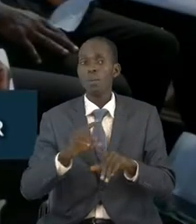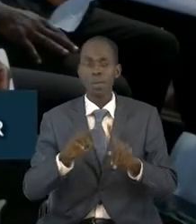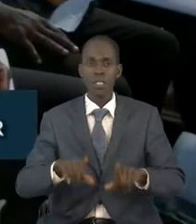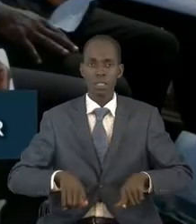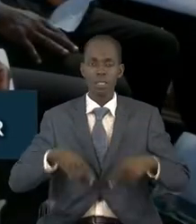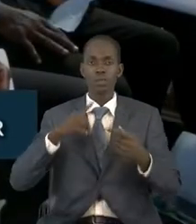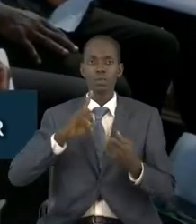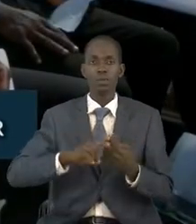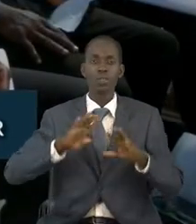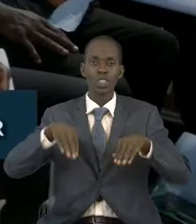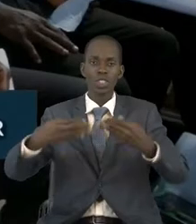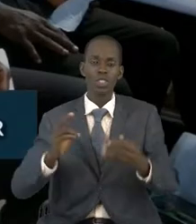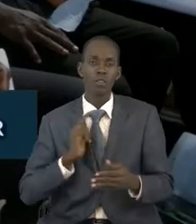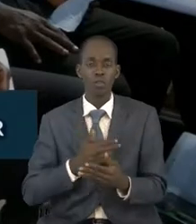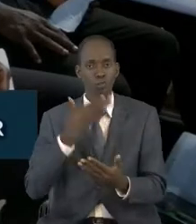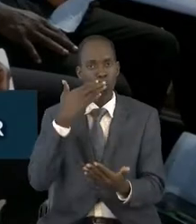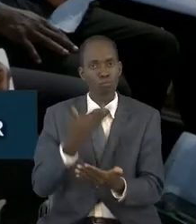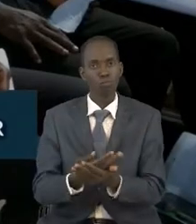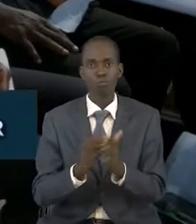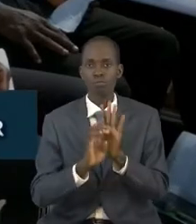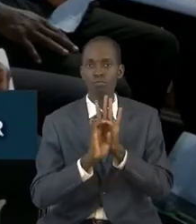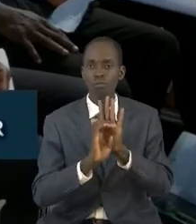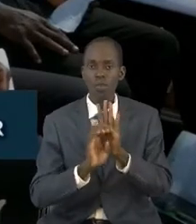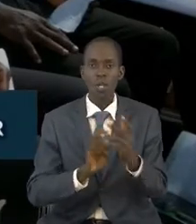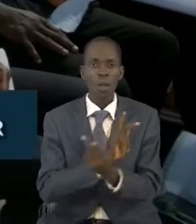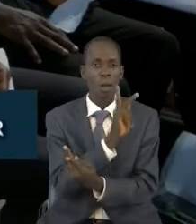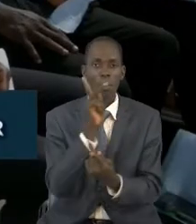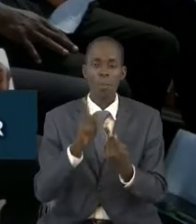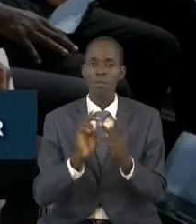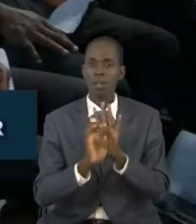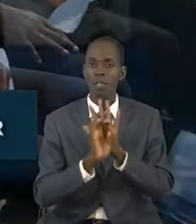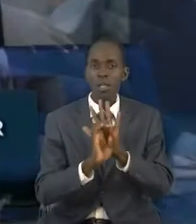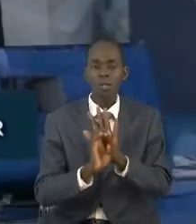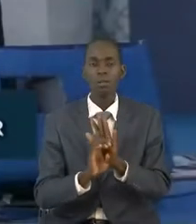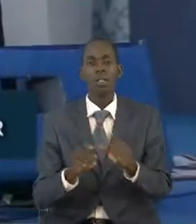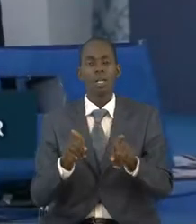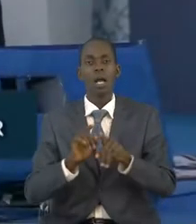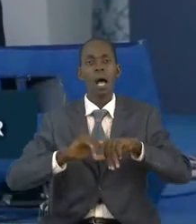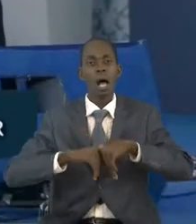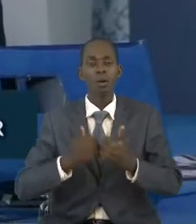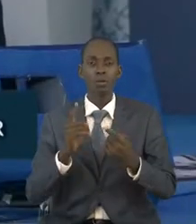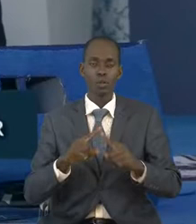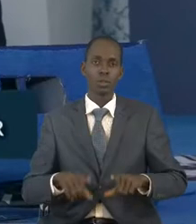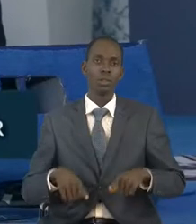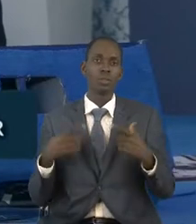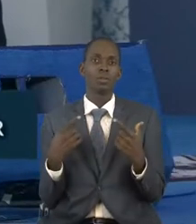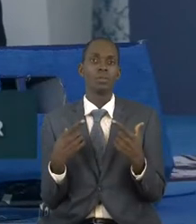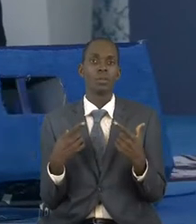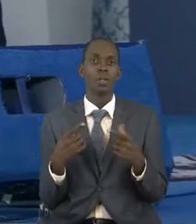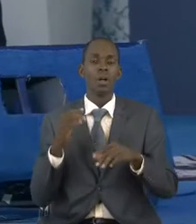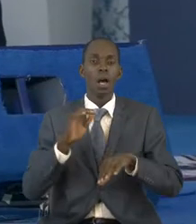good example, a perfect example as to how to live, how to